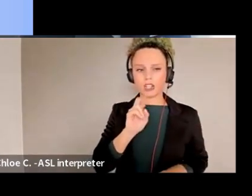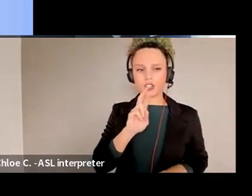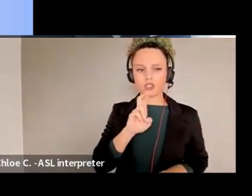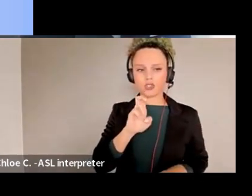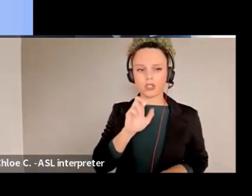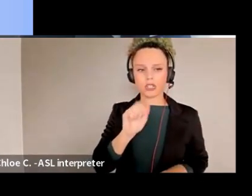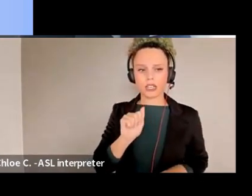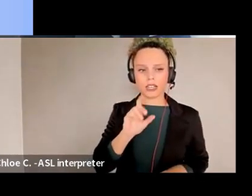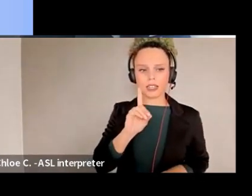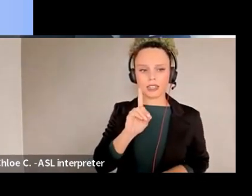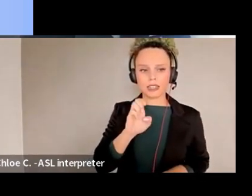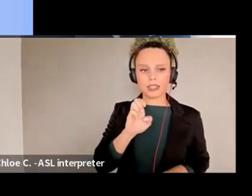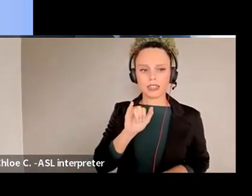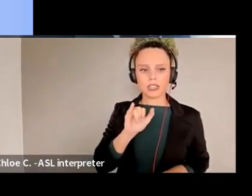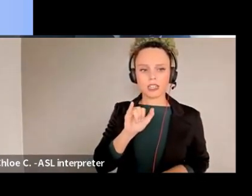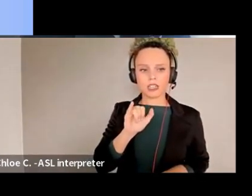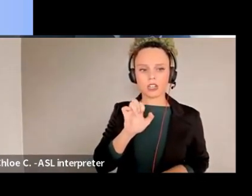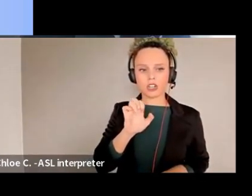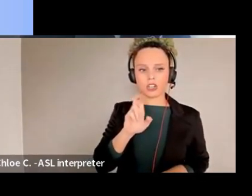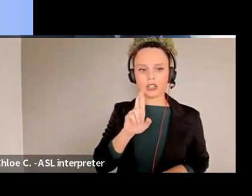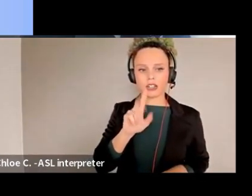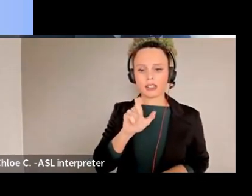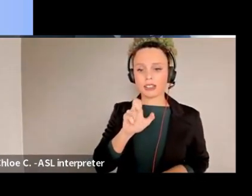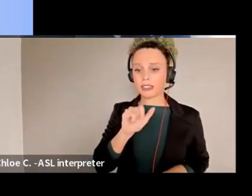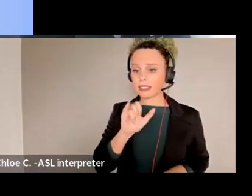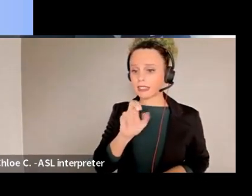a picture of Andrea